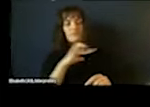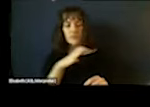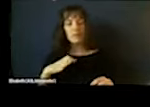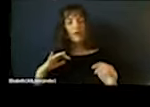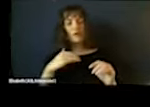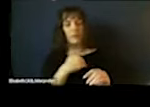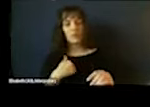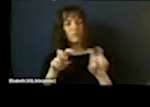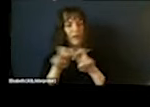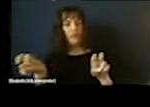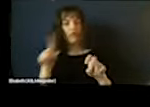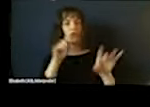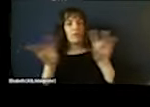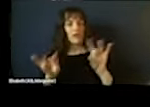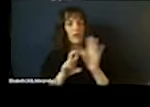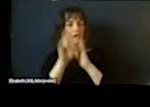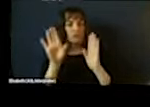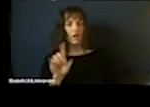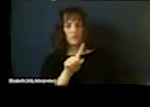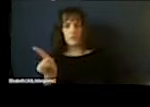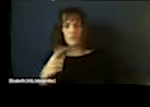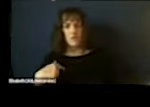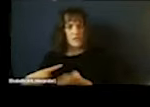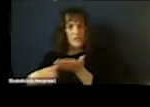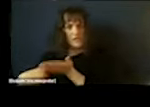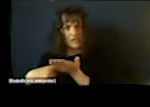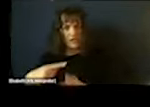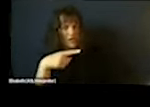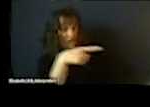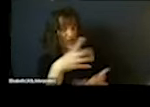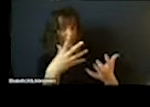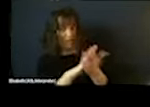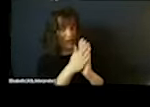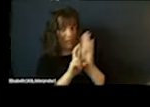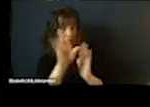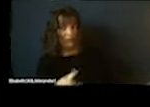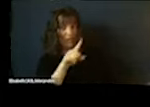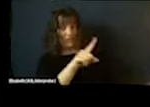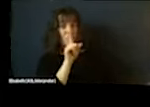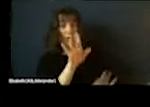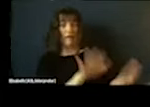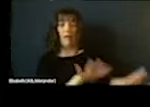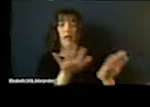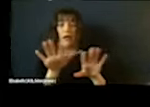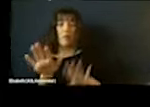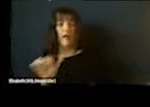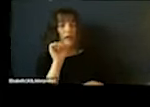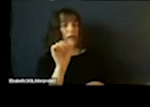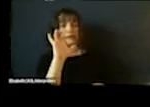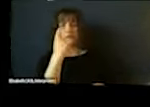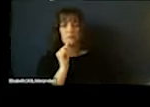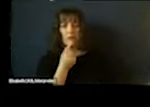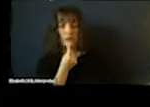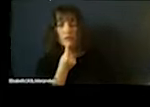does she really want to be an astronaut? She's too laid back. And she really want to fight against the